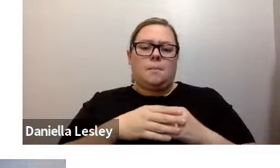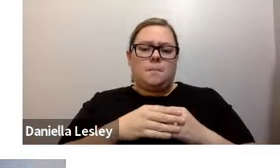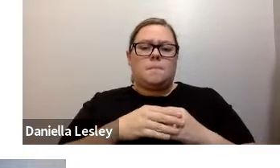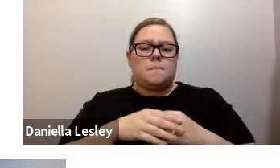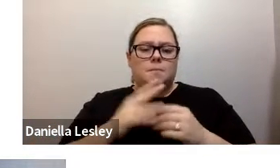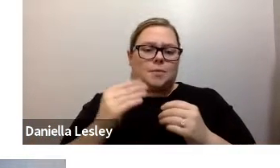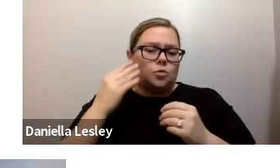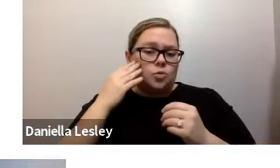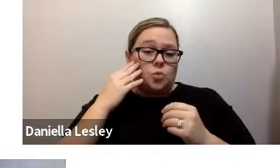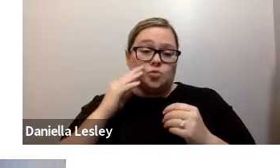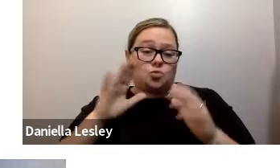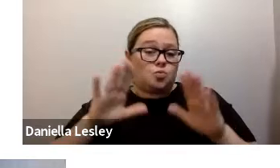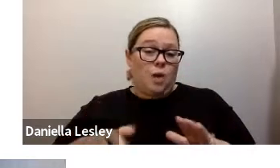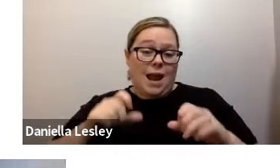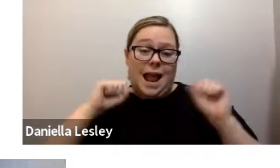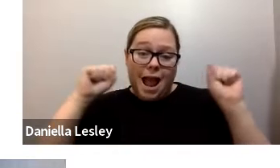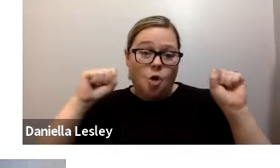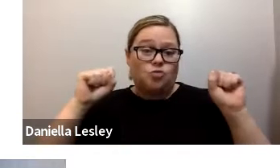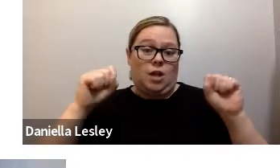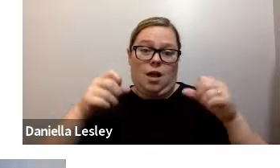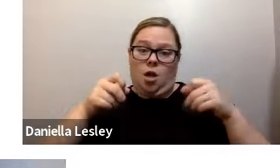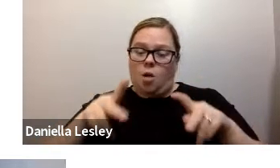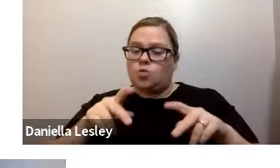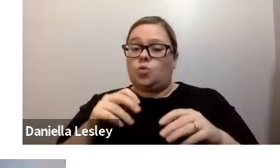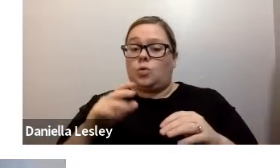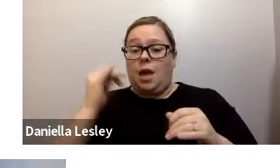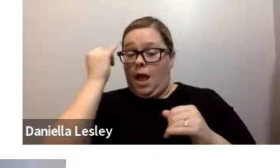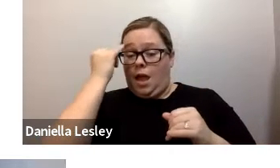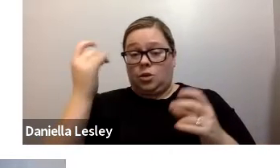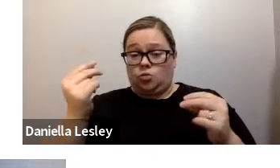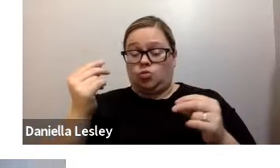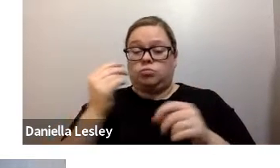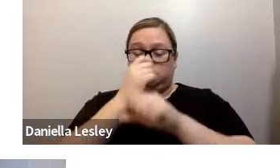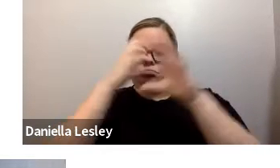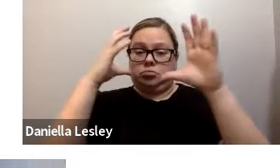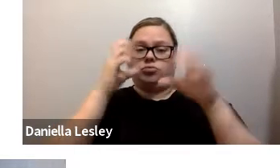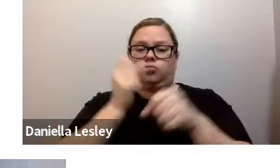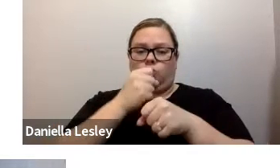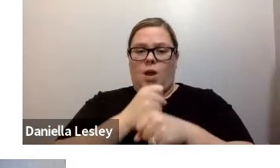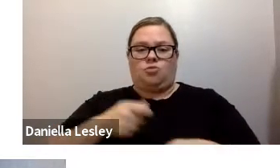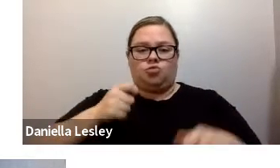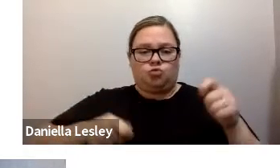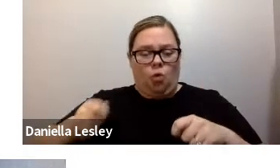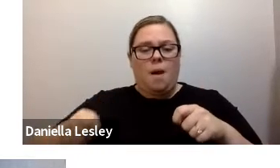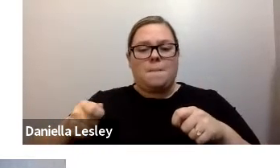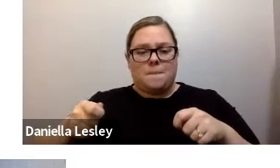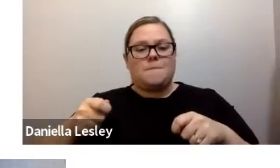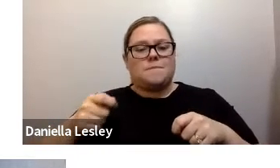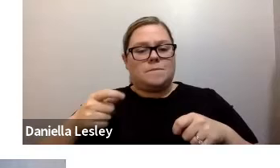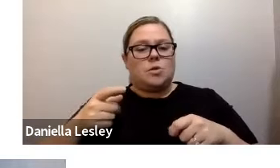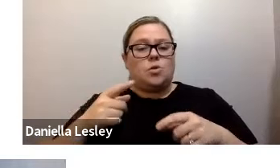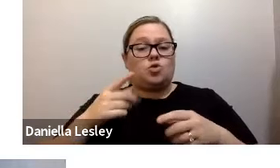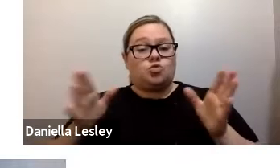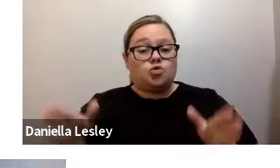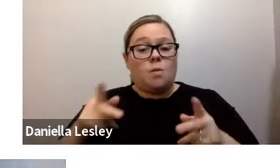you know, it's a great exercise opportunity. So the idea was to create a drum set that could encourage people with disabilities